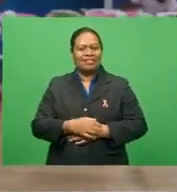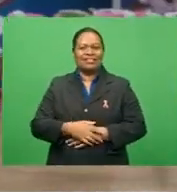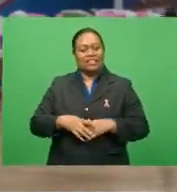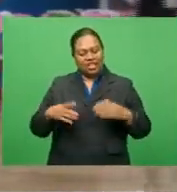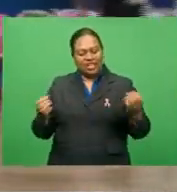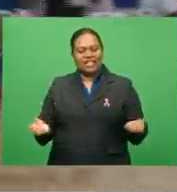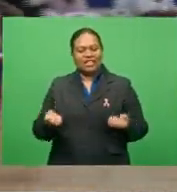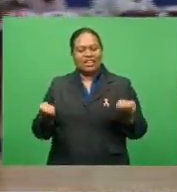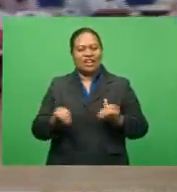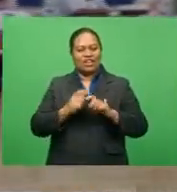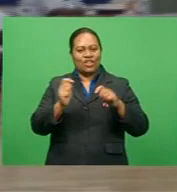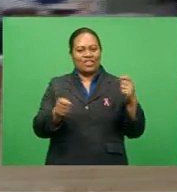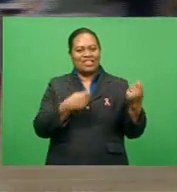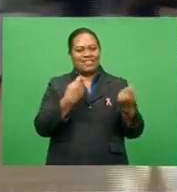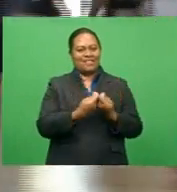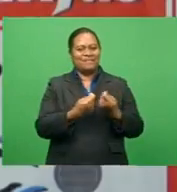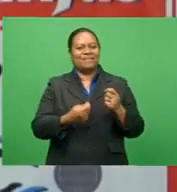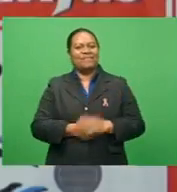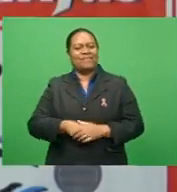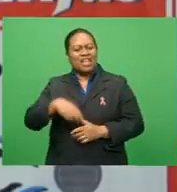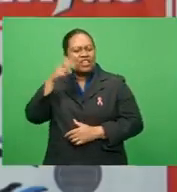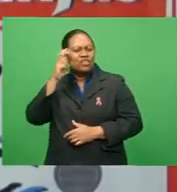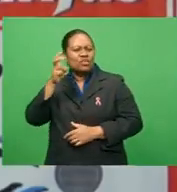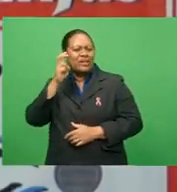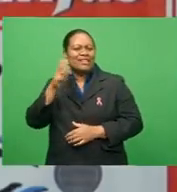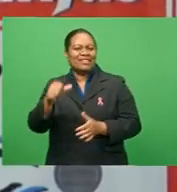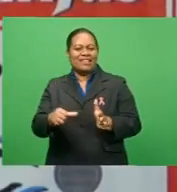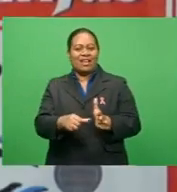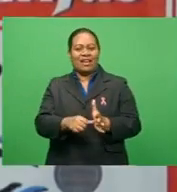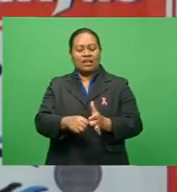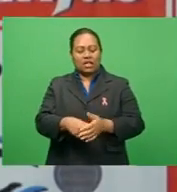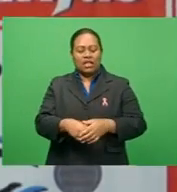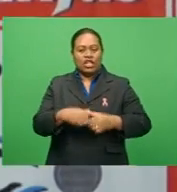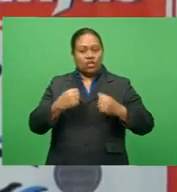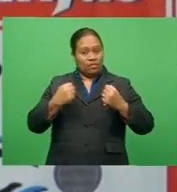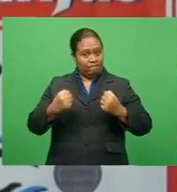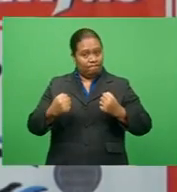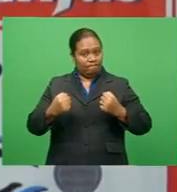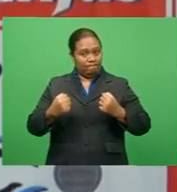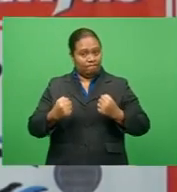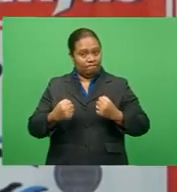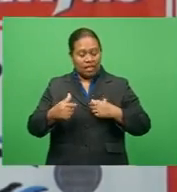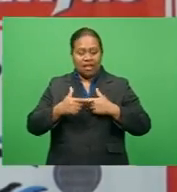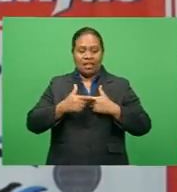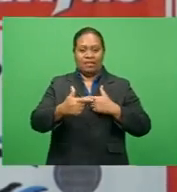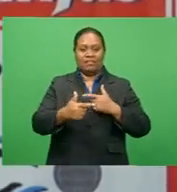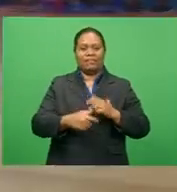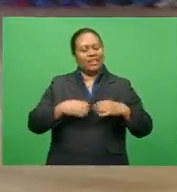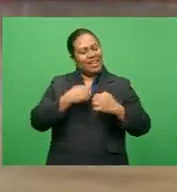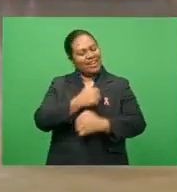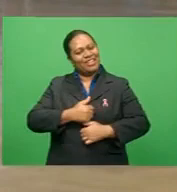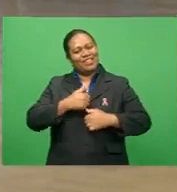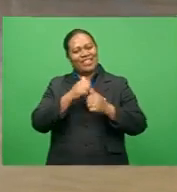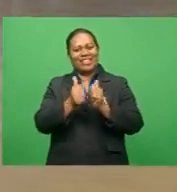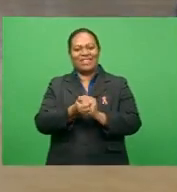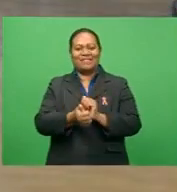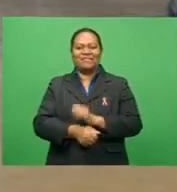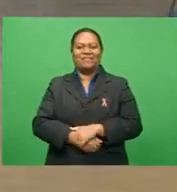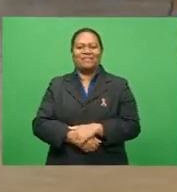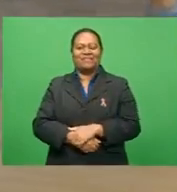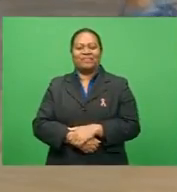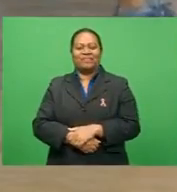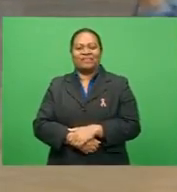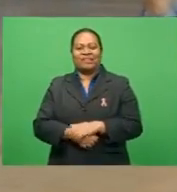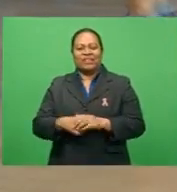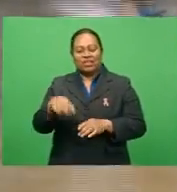encourage your teammates. Just train hard, fitness level, and enjoy the game. After going